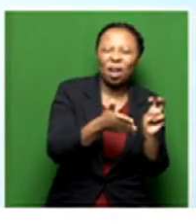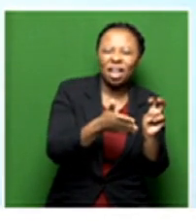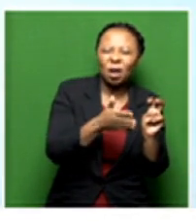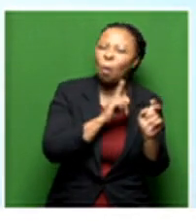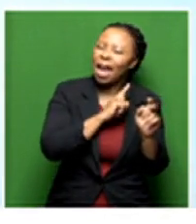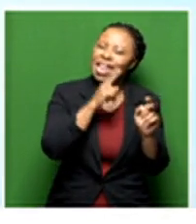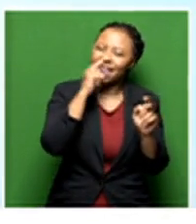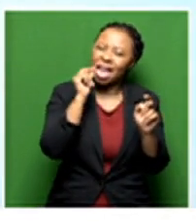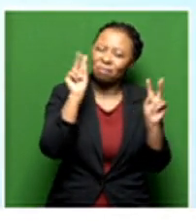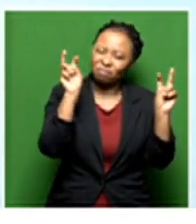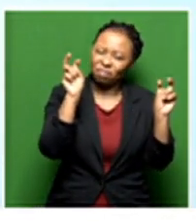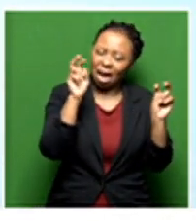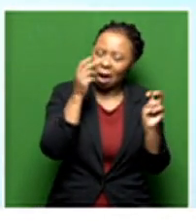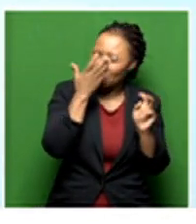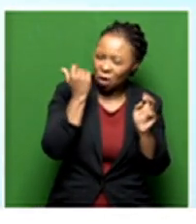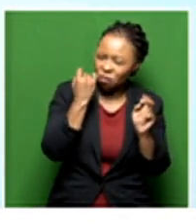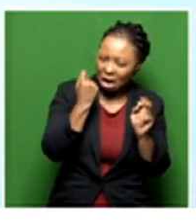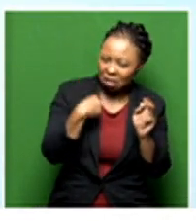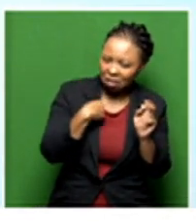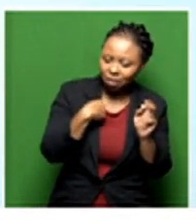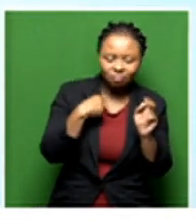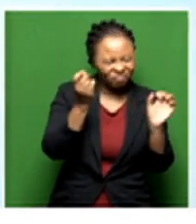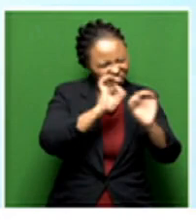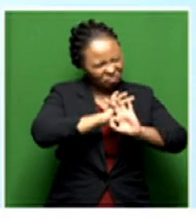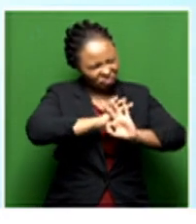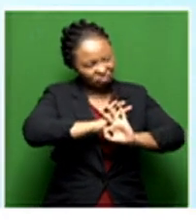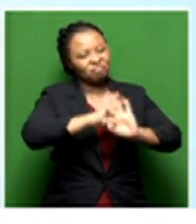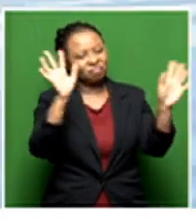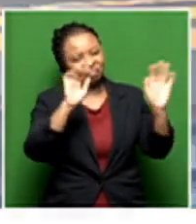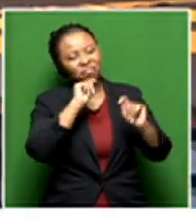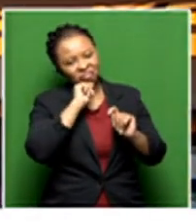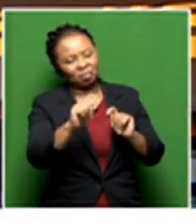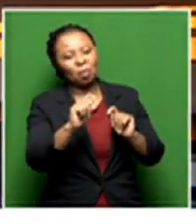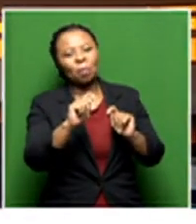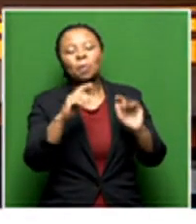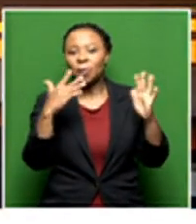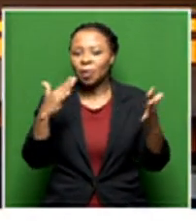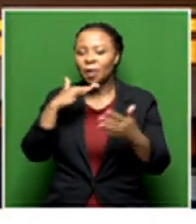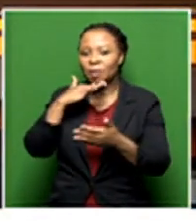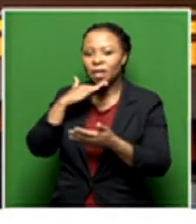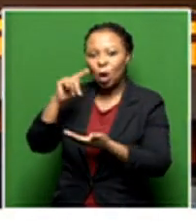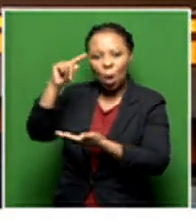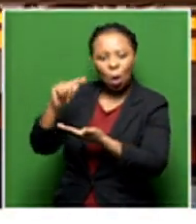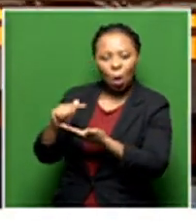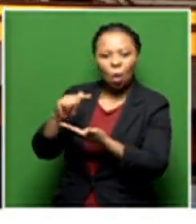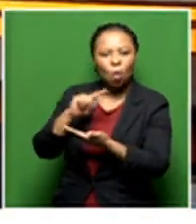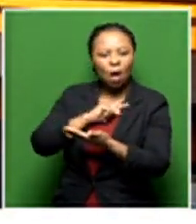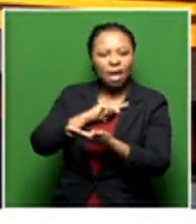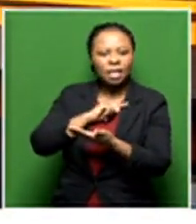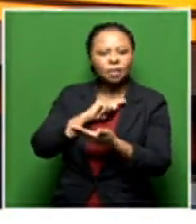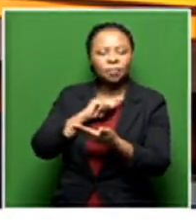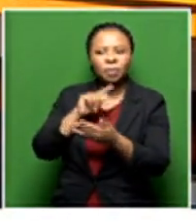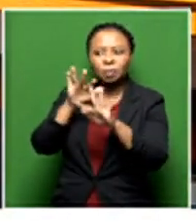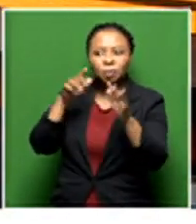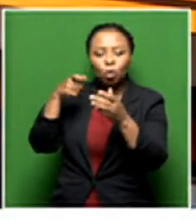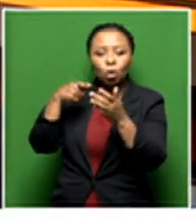name. I don't know if you get me. Yeah, loud and clear. So, and in short, it comes at a much lower cost, because I suppose the